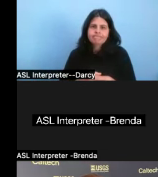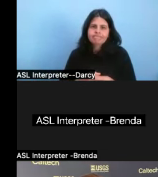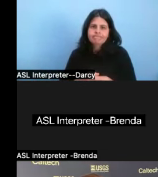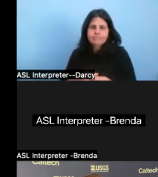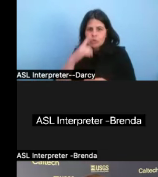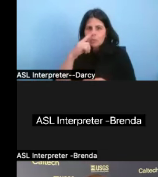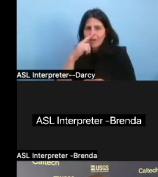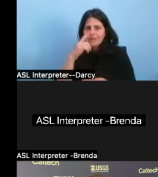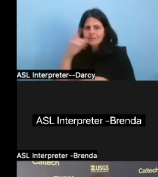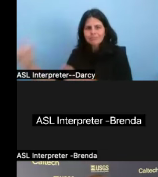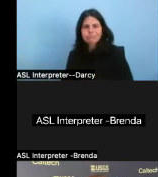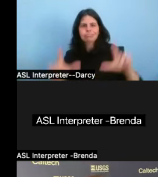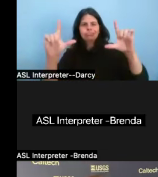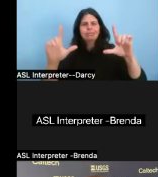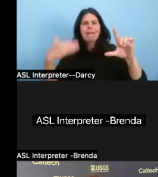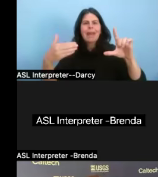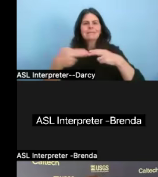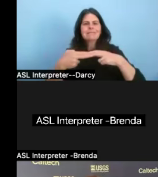go to the next slide, Mark?